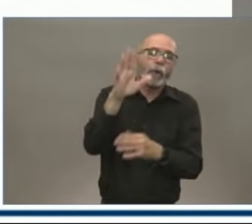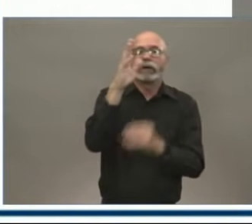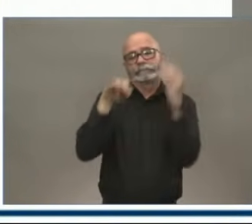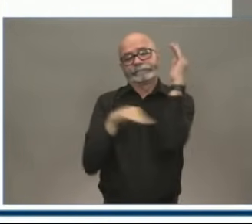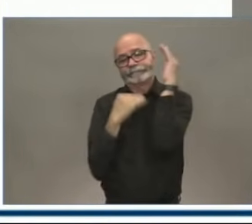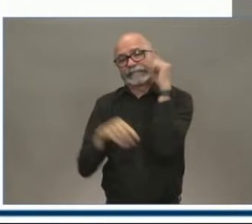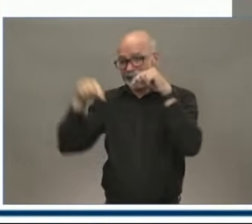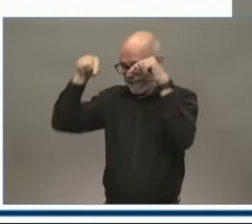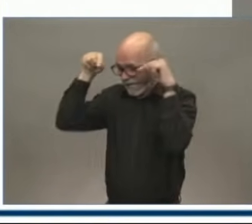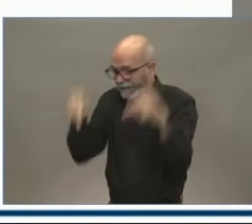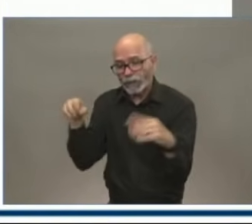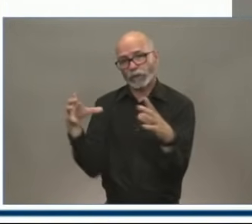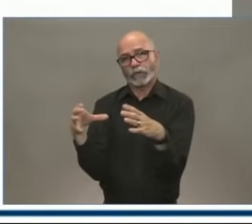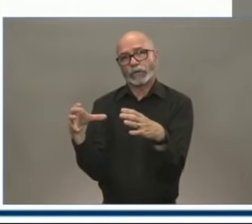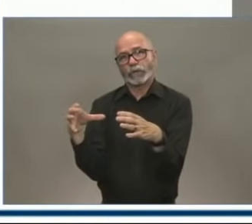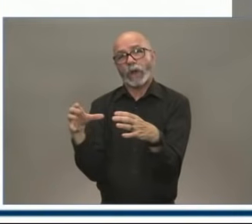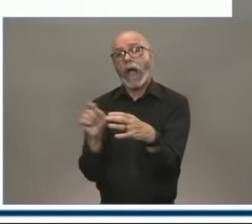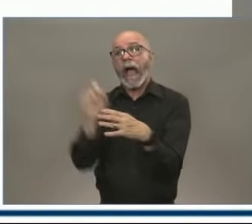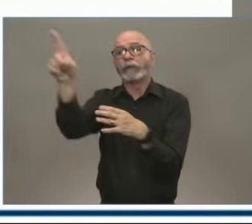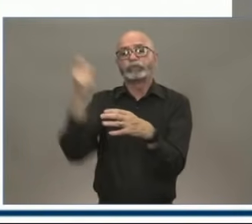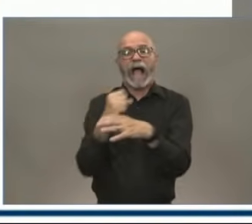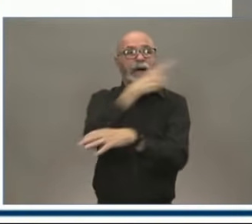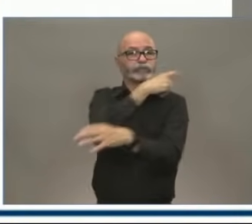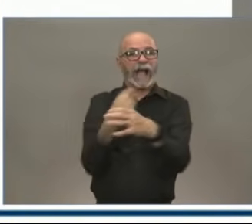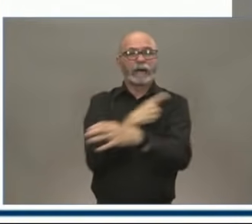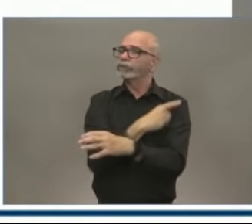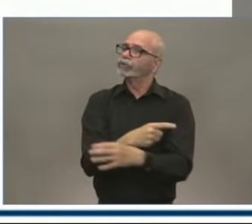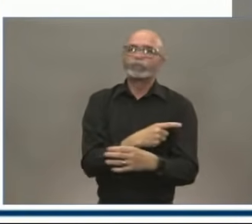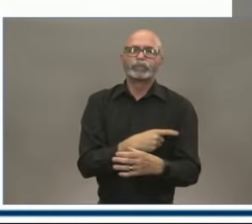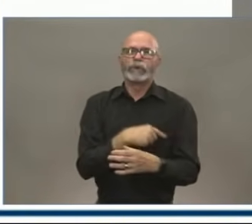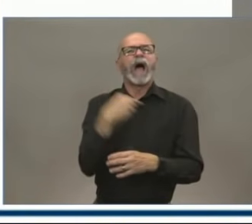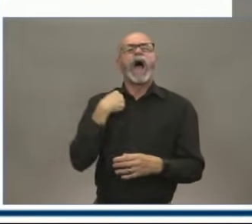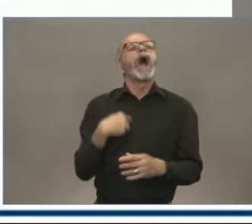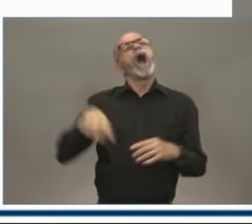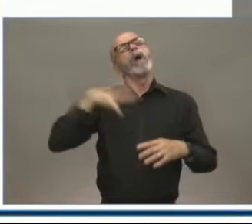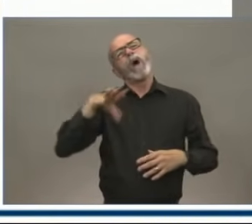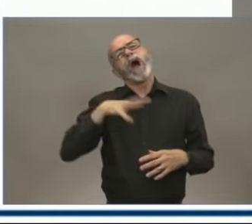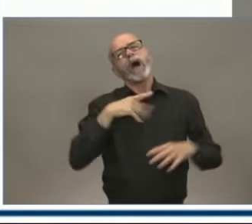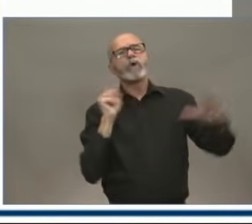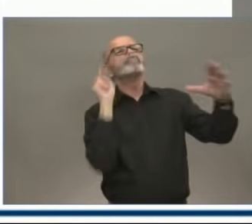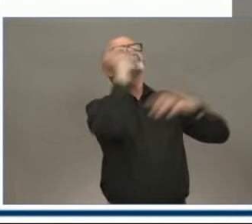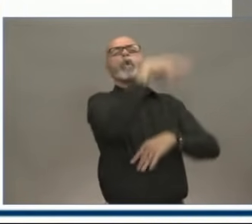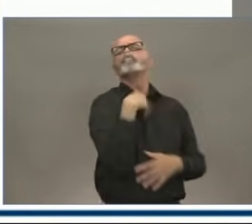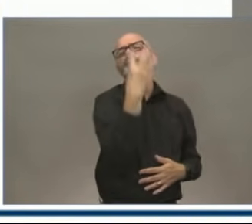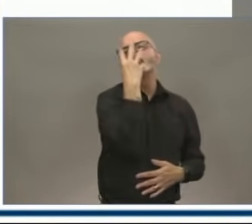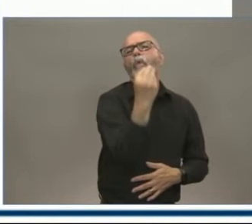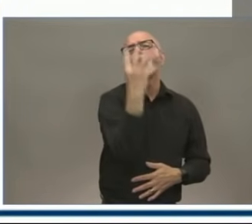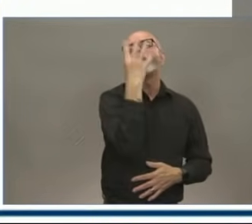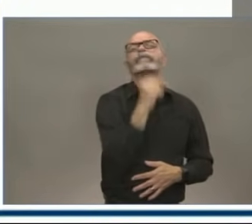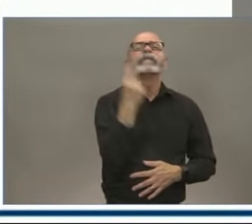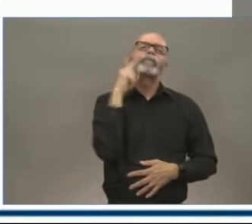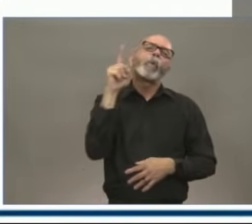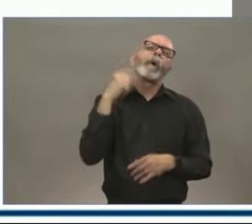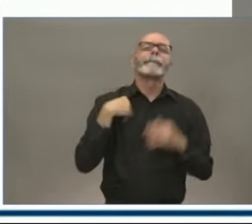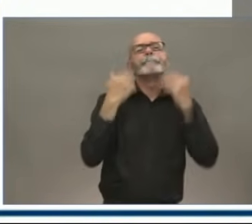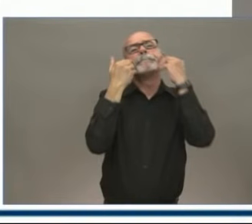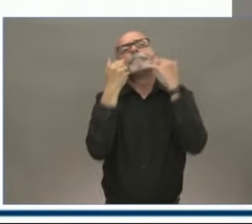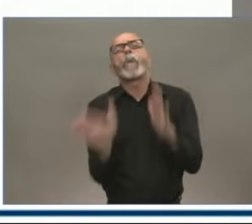well, we're going to go up to Wolfville and have our birthday dinner up in Wolfville, people right in Halifax. That's not